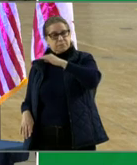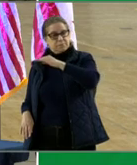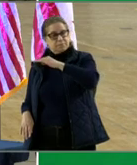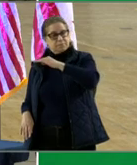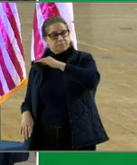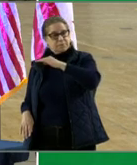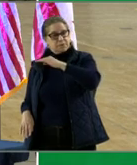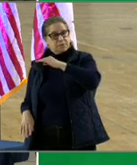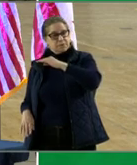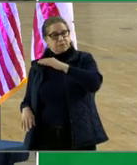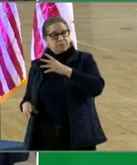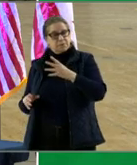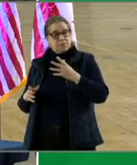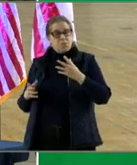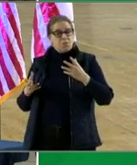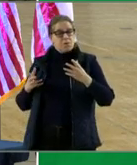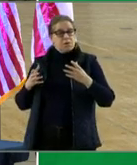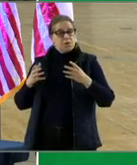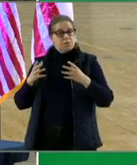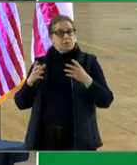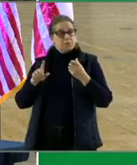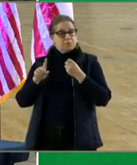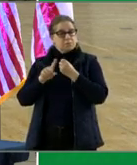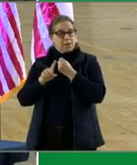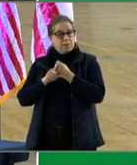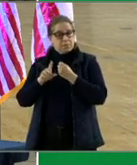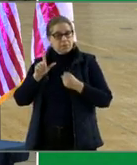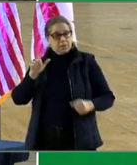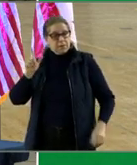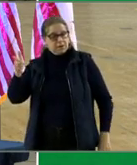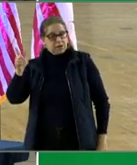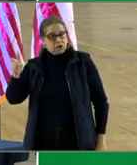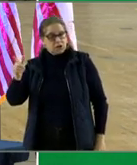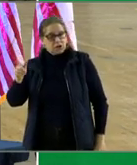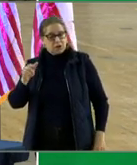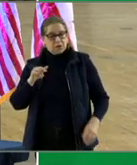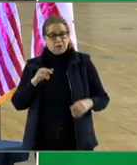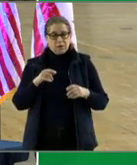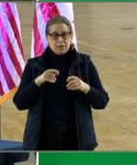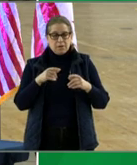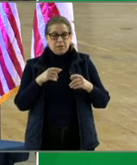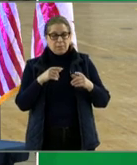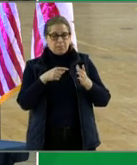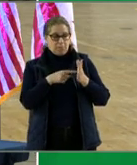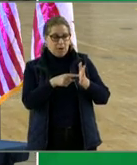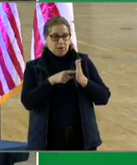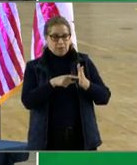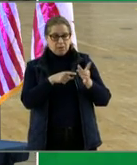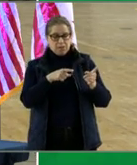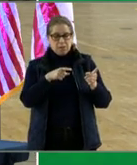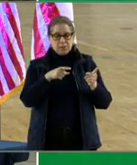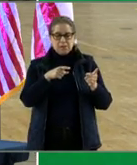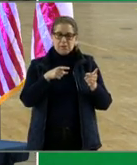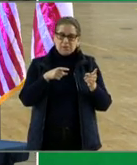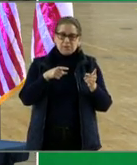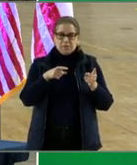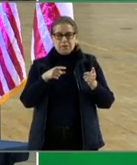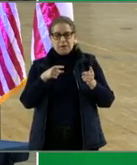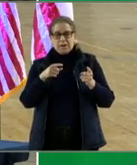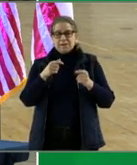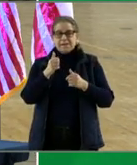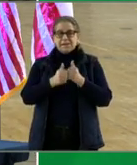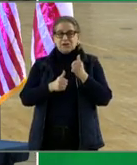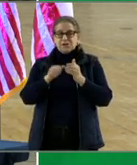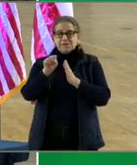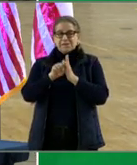at that model, which is available online, it assumes that every state in the country is going to have a peak in April, and then this